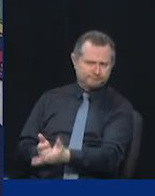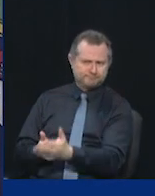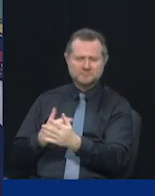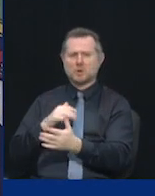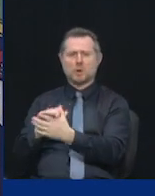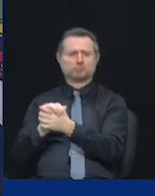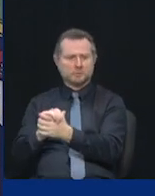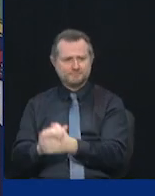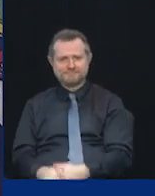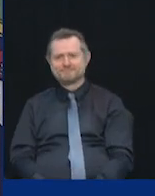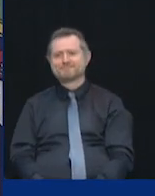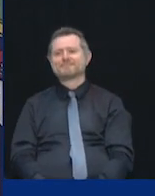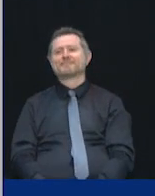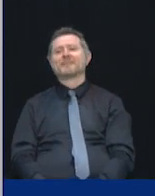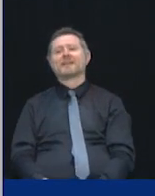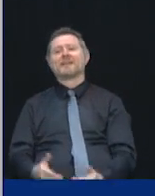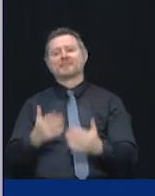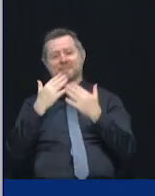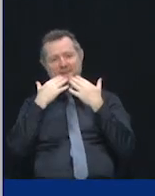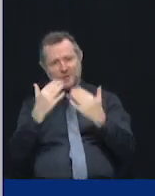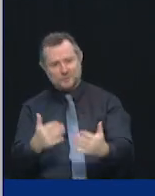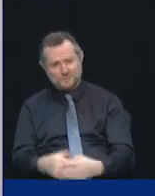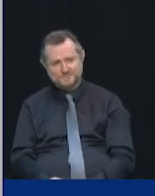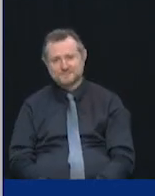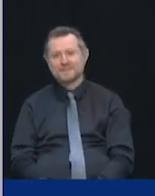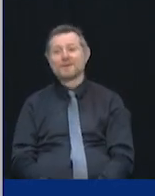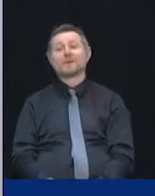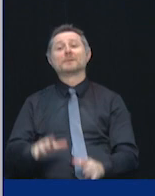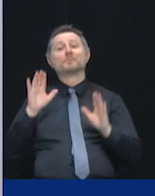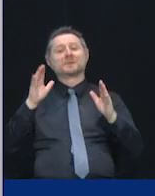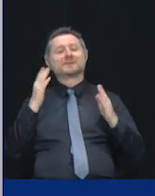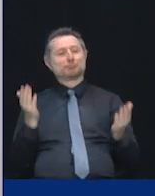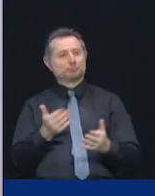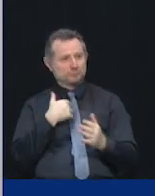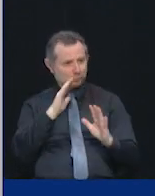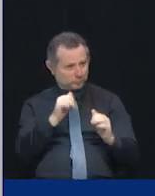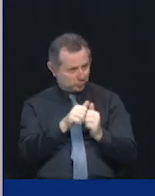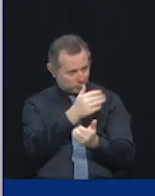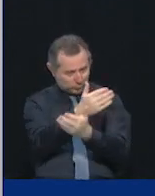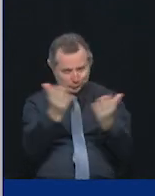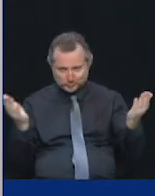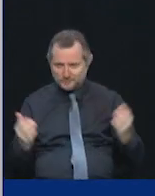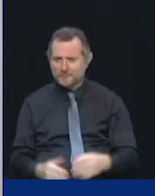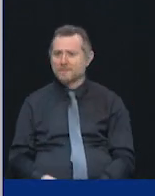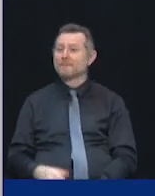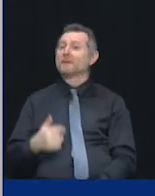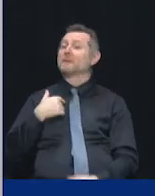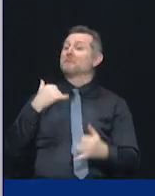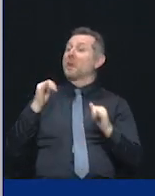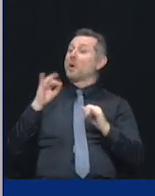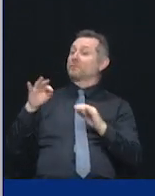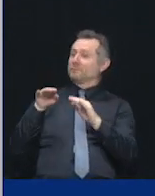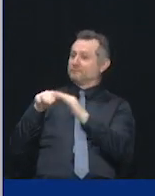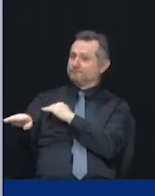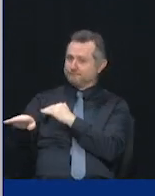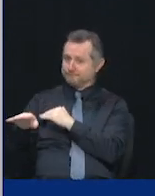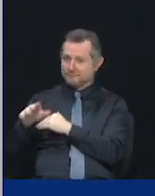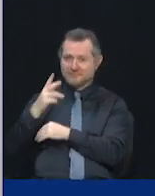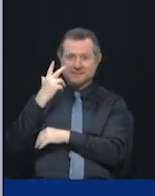Congratulations. Thank you so much, Governor. It's great to be here with you today, and it's great to be back in the playoffs for the 3rd straight